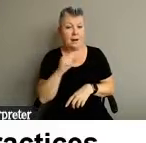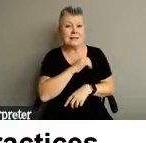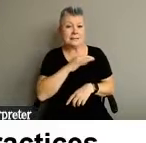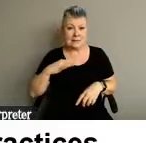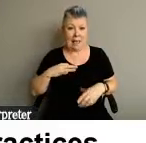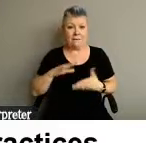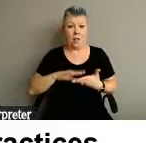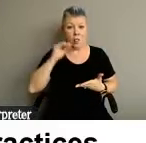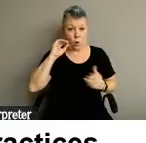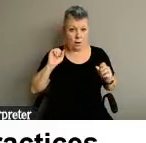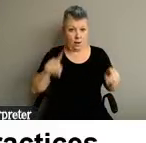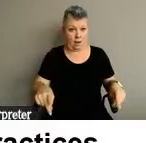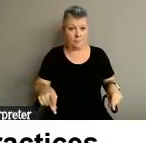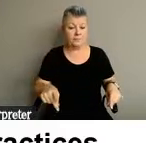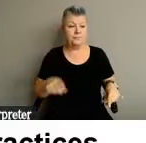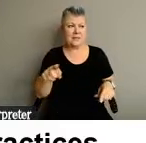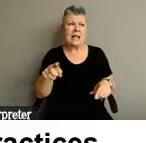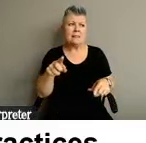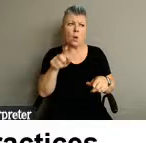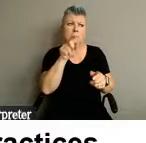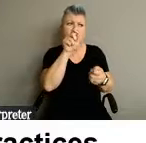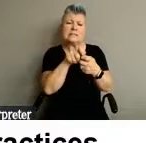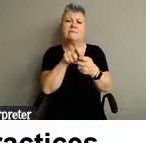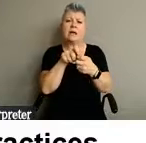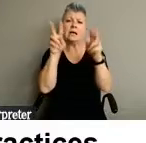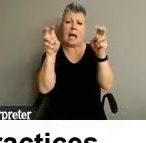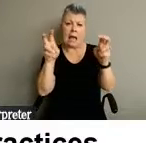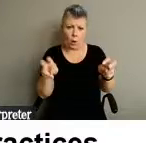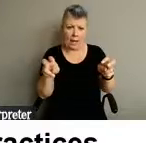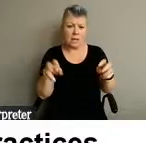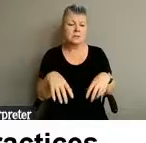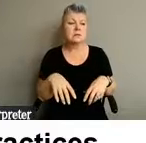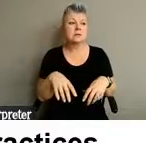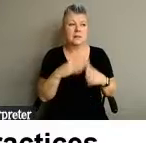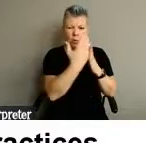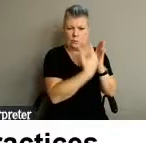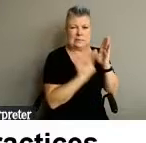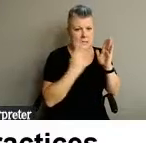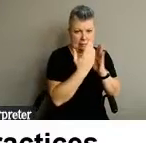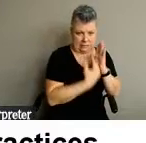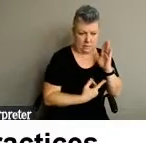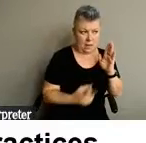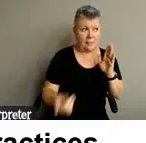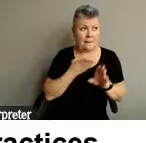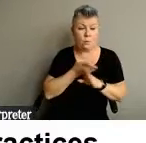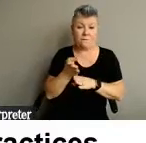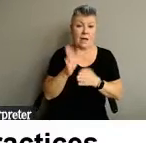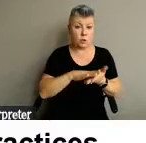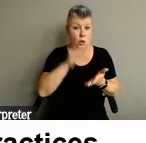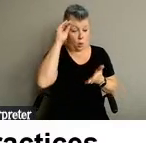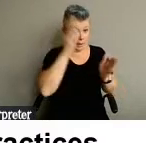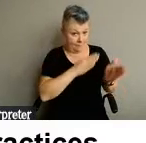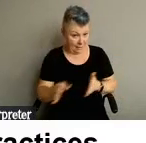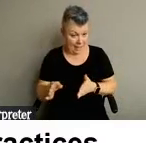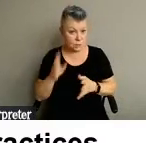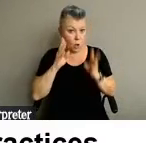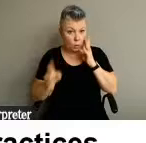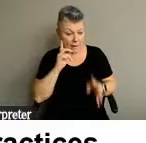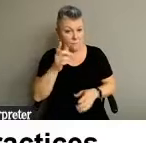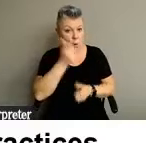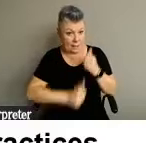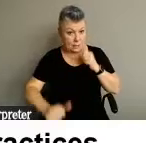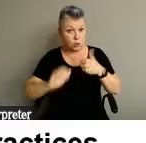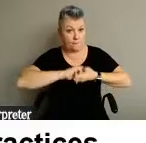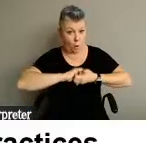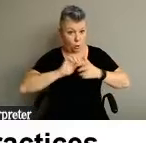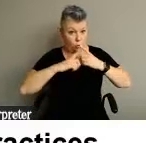opportunities in those areas that are listed. And then professional learning plans are created for each of the partner districts as